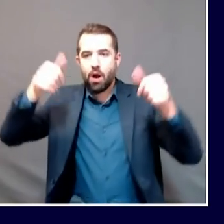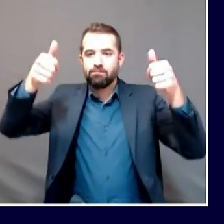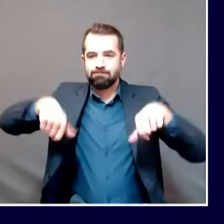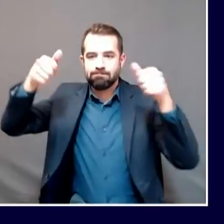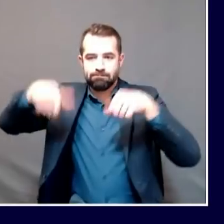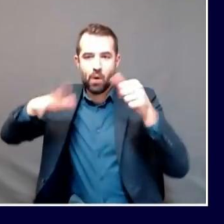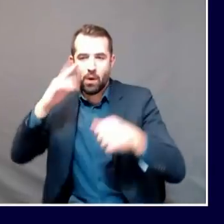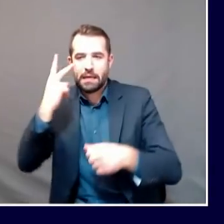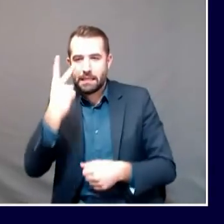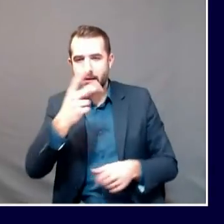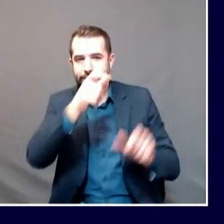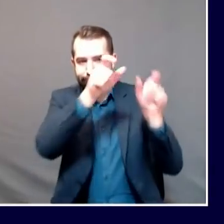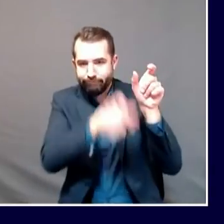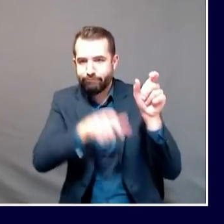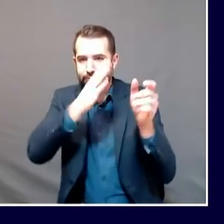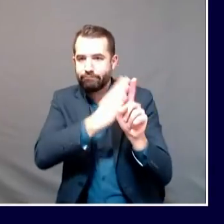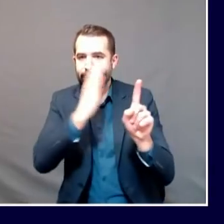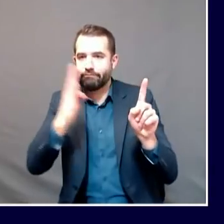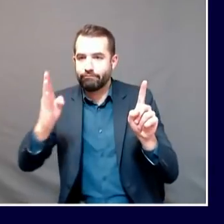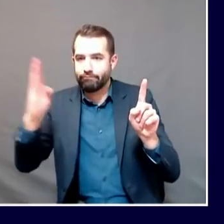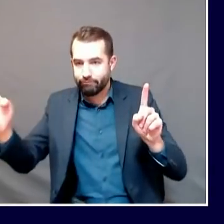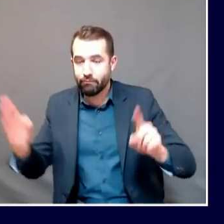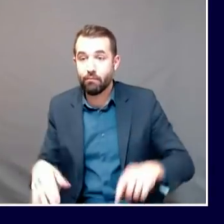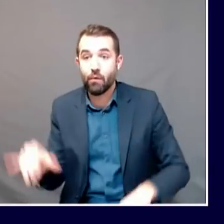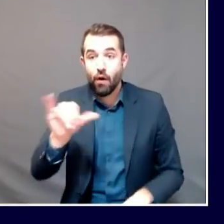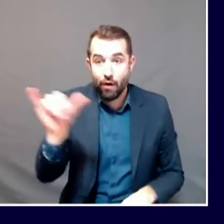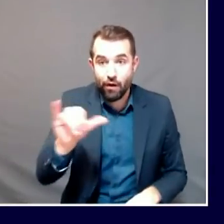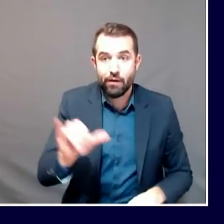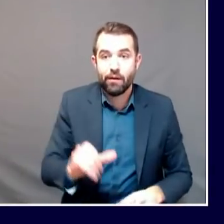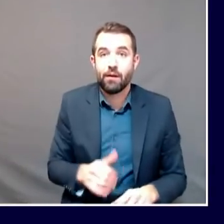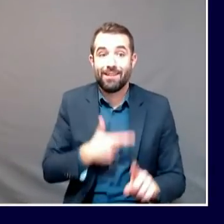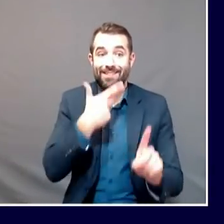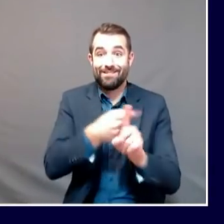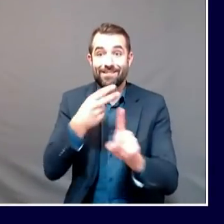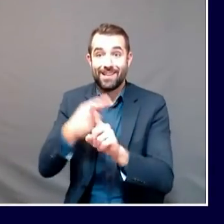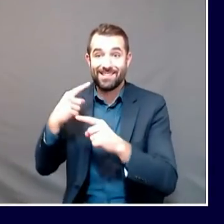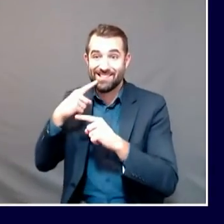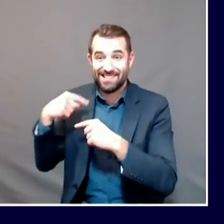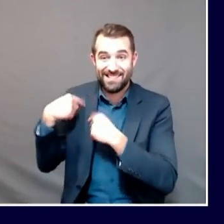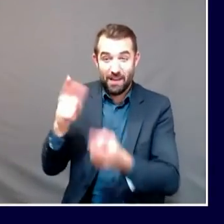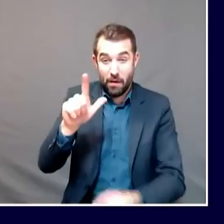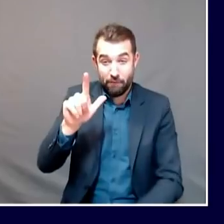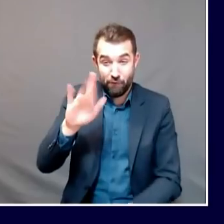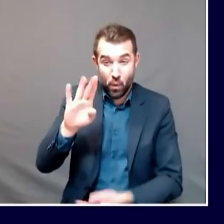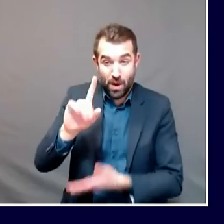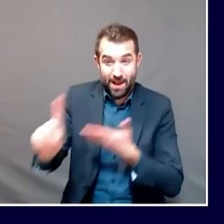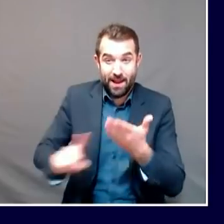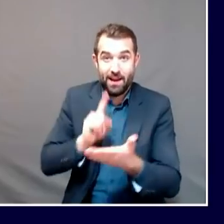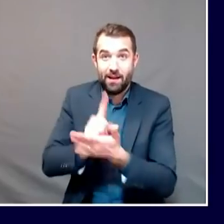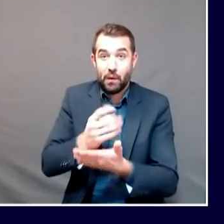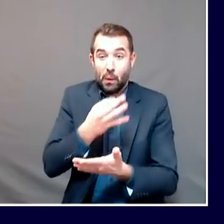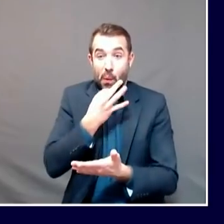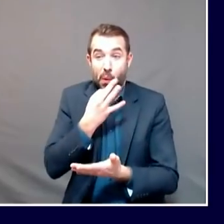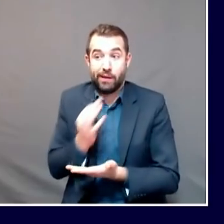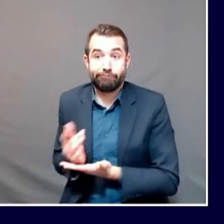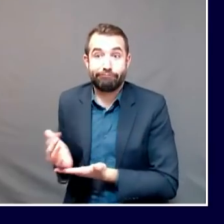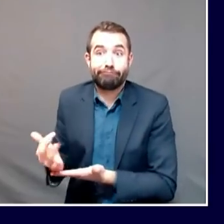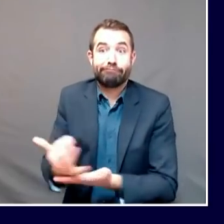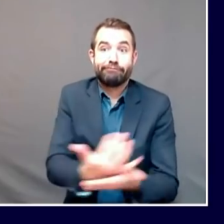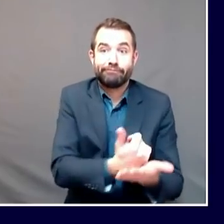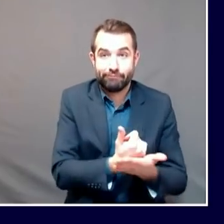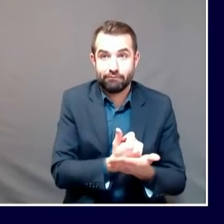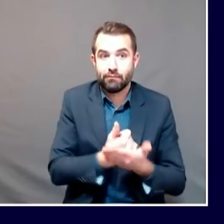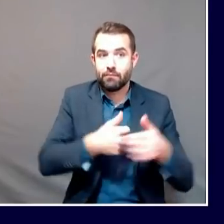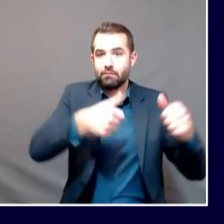been vaccinated in the last 24 hours, things of that nature. We're in the process of doing that. The data change so quickly that we've just got to figure